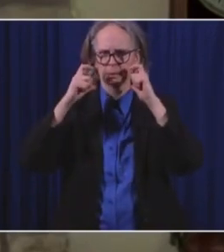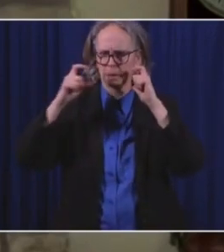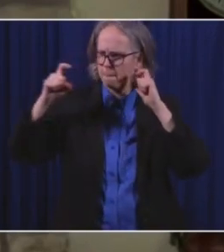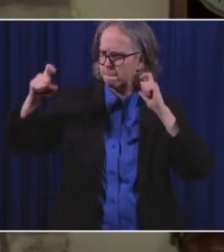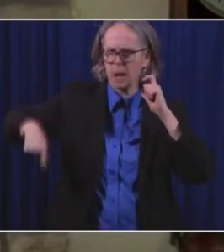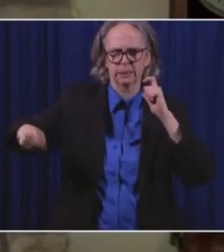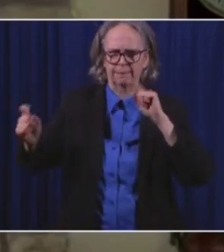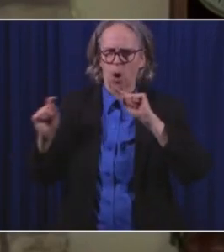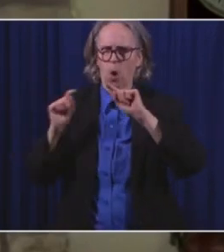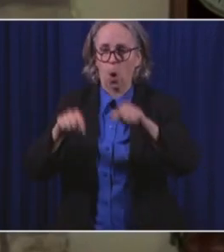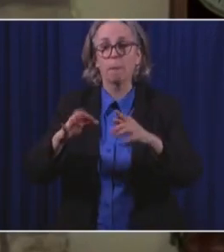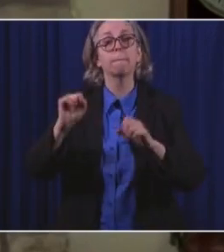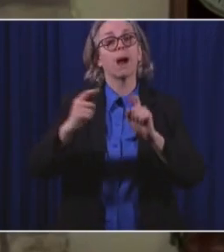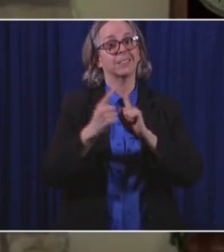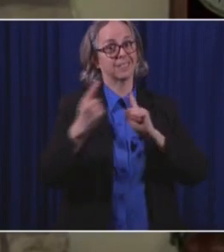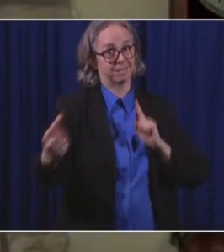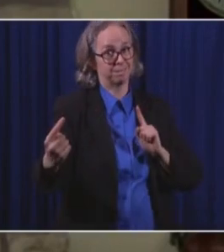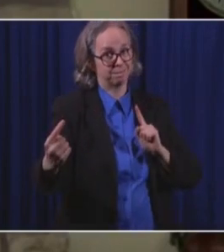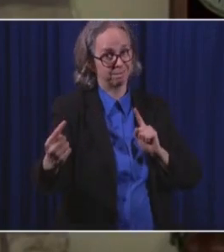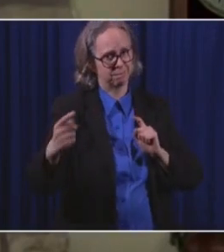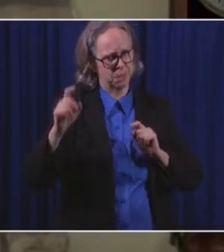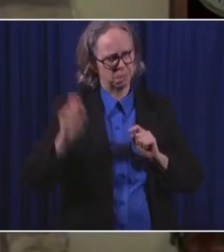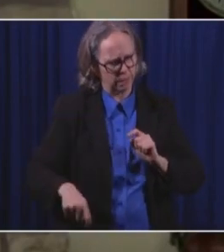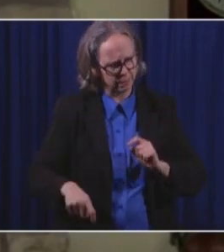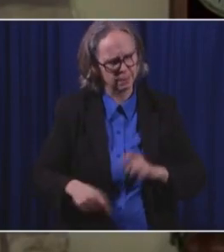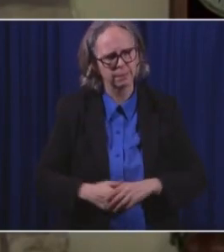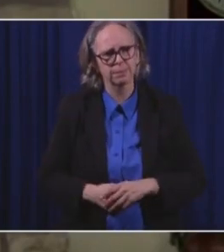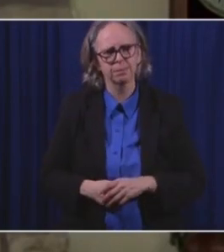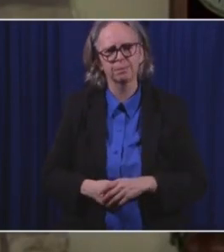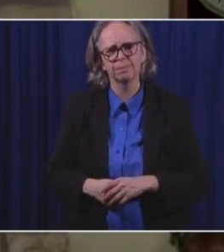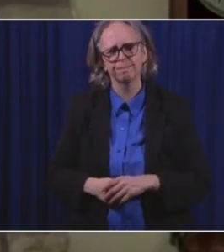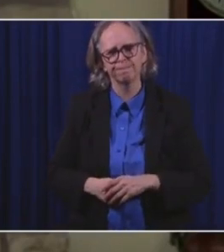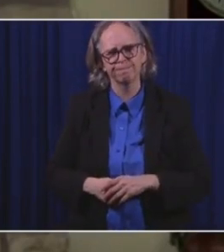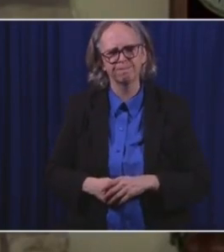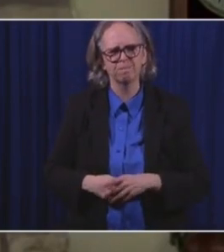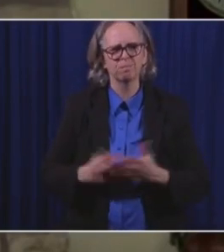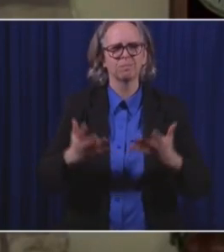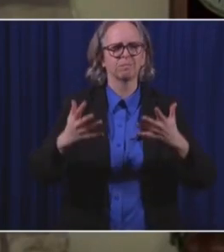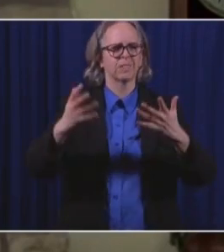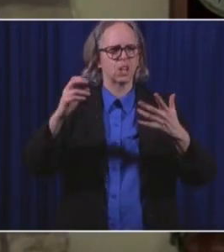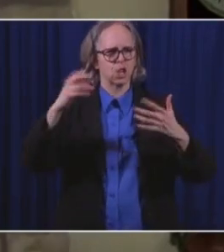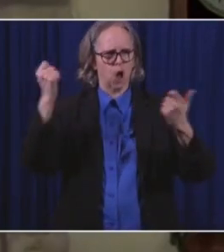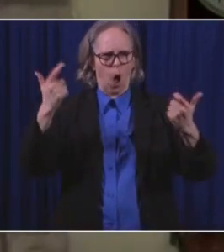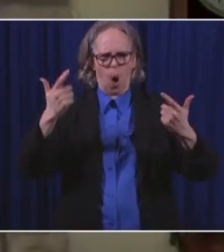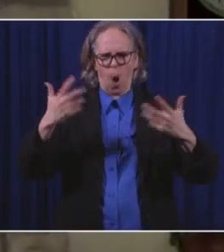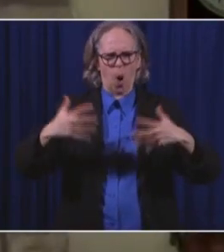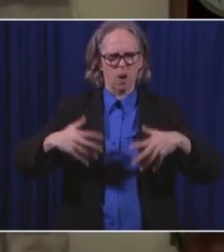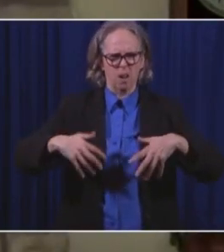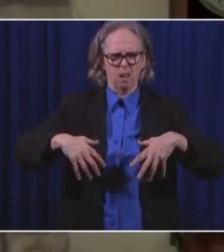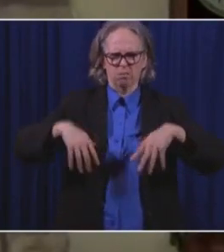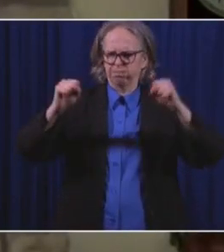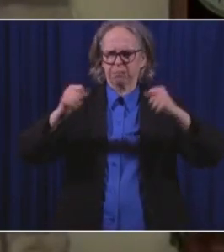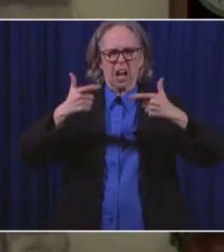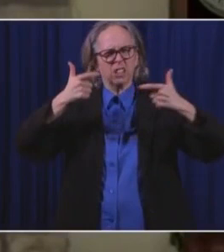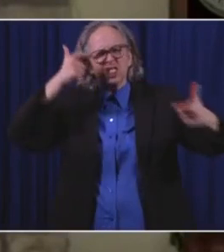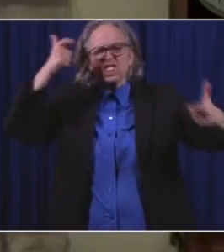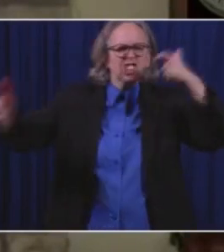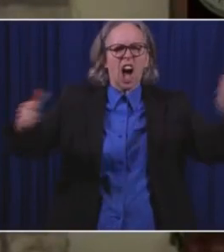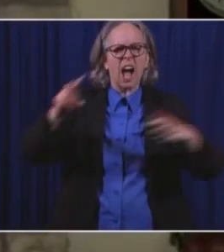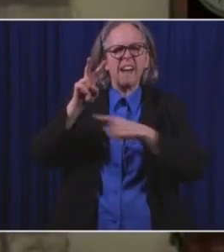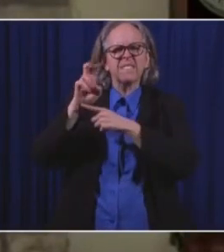added safety that they are in a large venue and that they are held